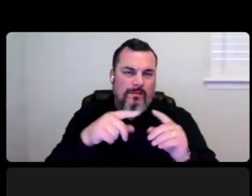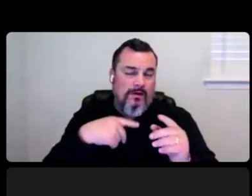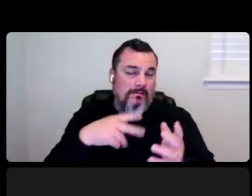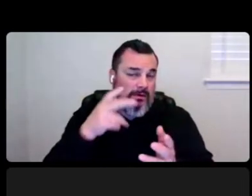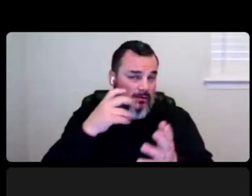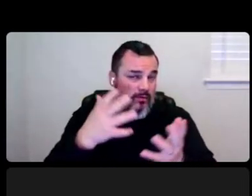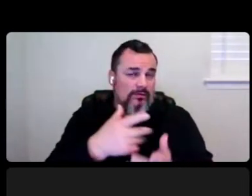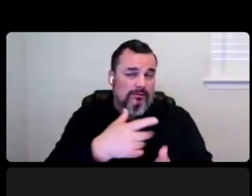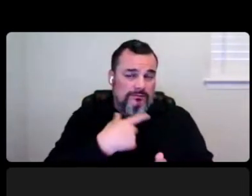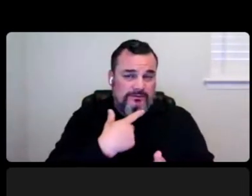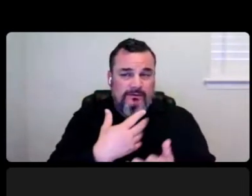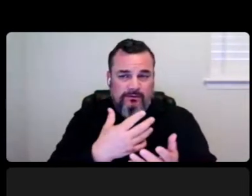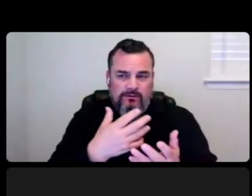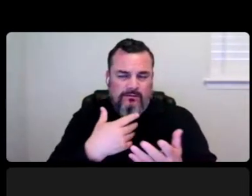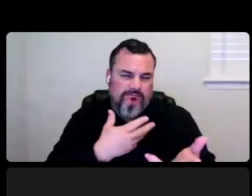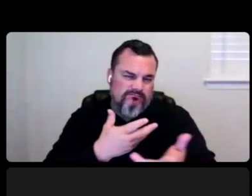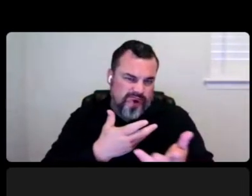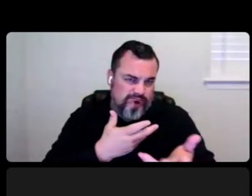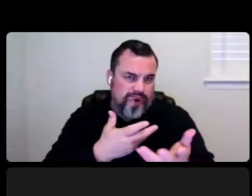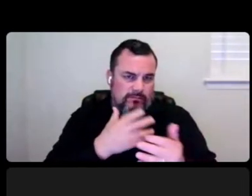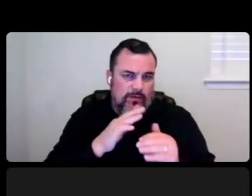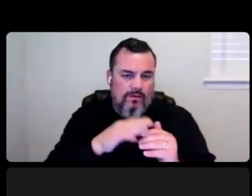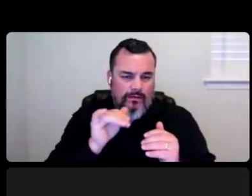saying. And let's dialogue on this.